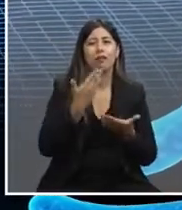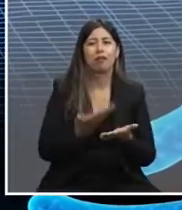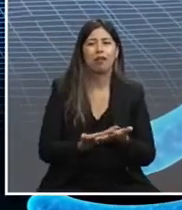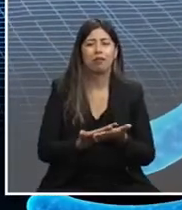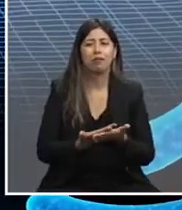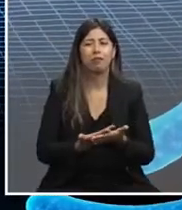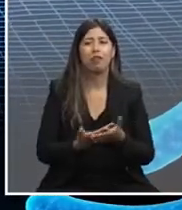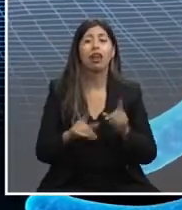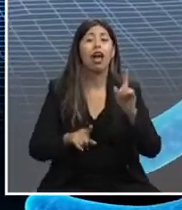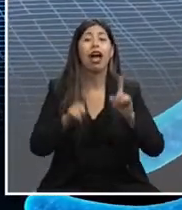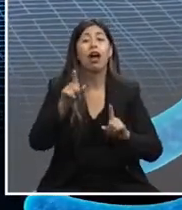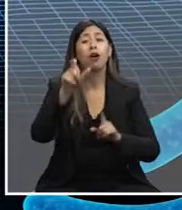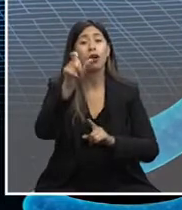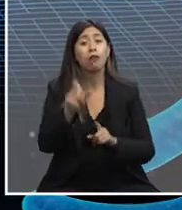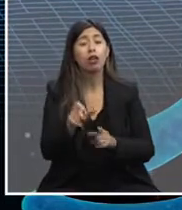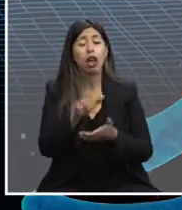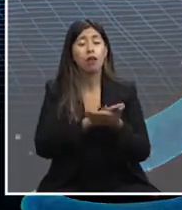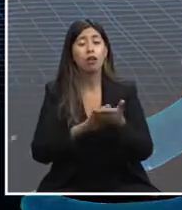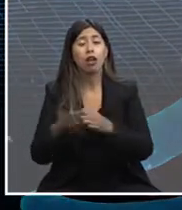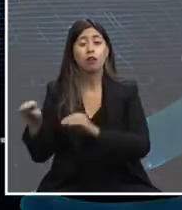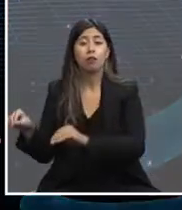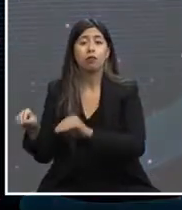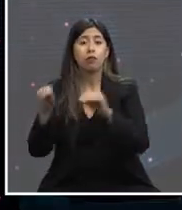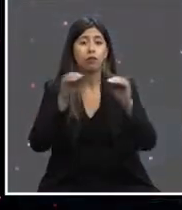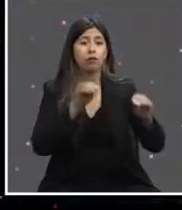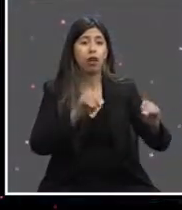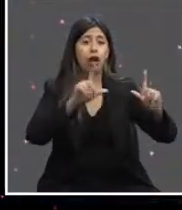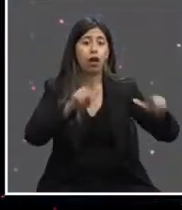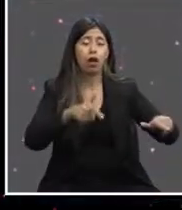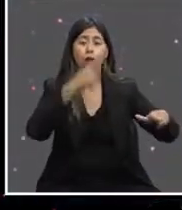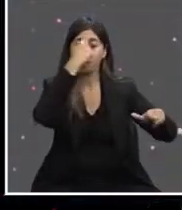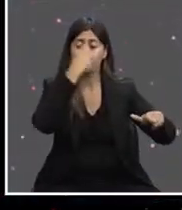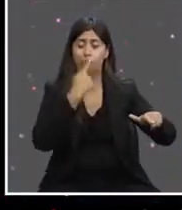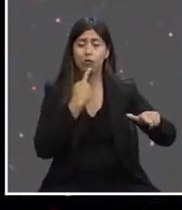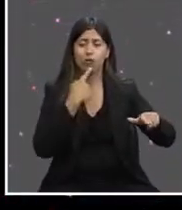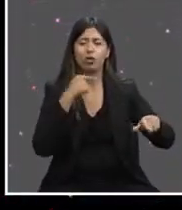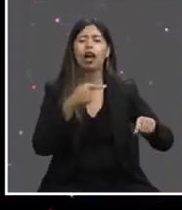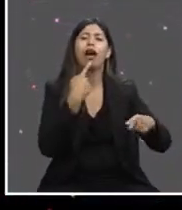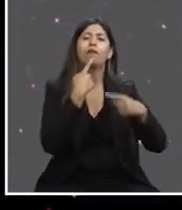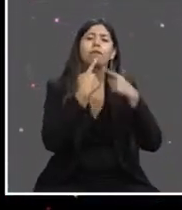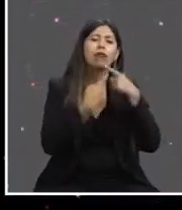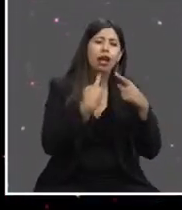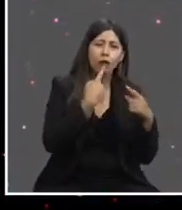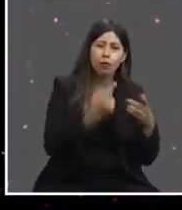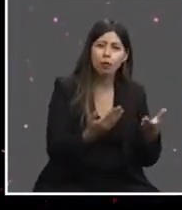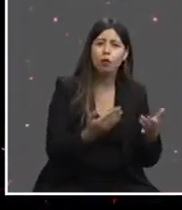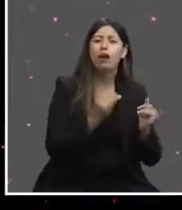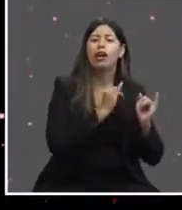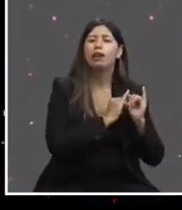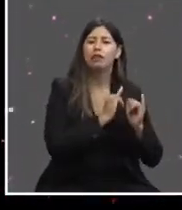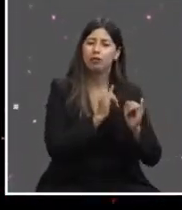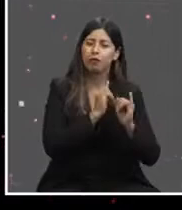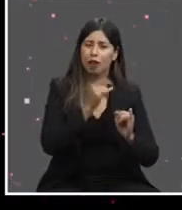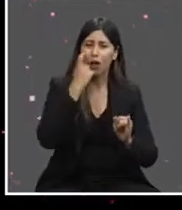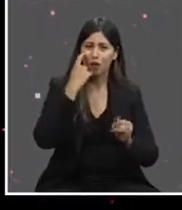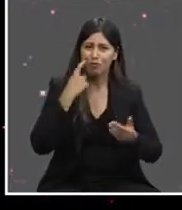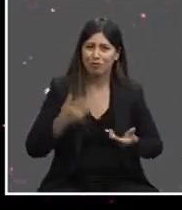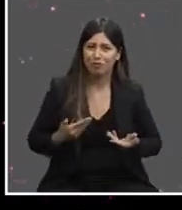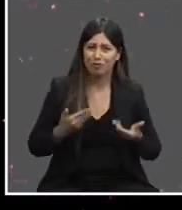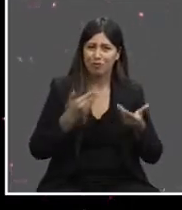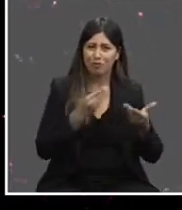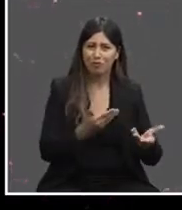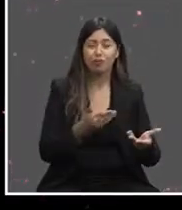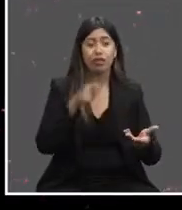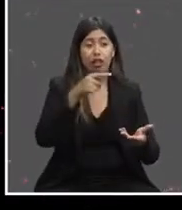games, their striatum releases dopamine, which then helps them memorize knowledge. We can make